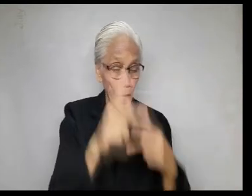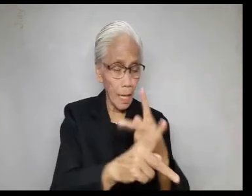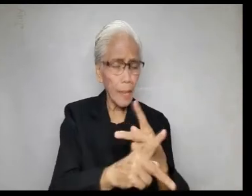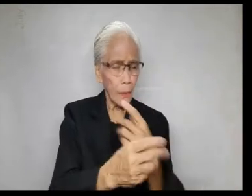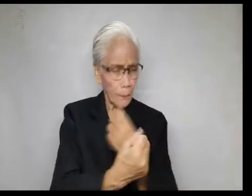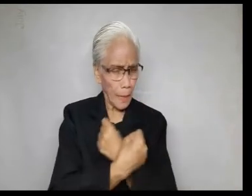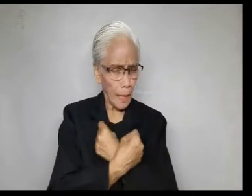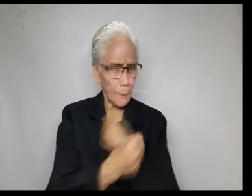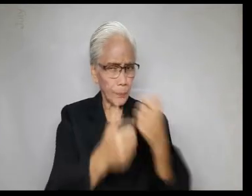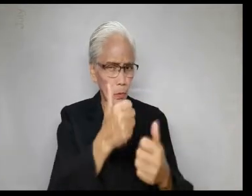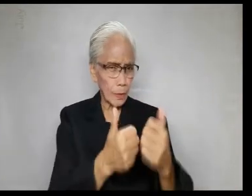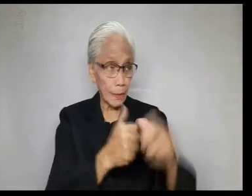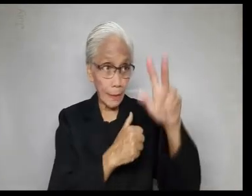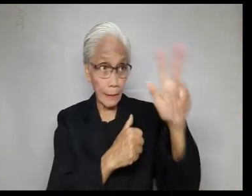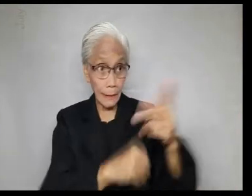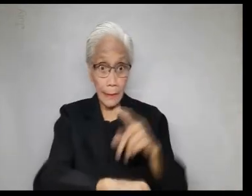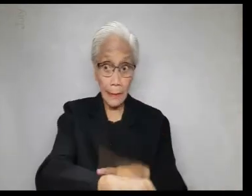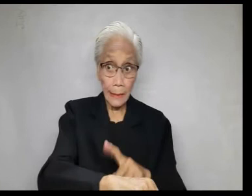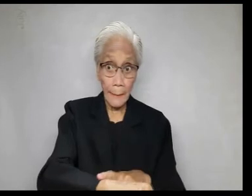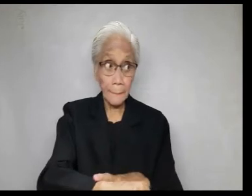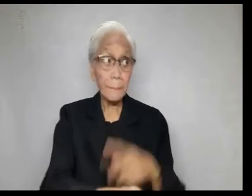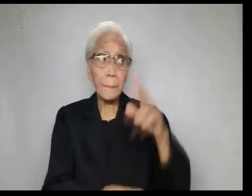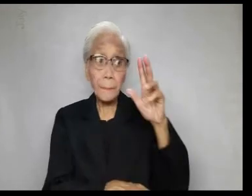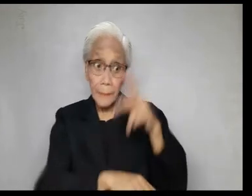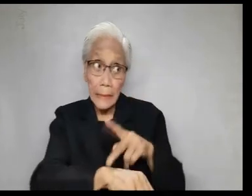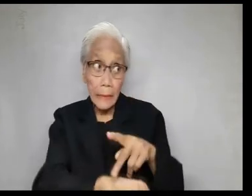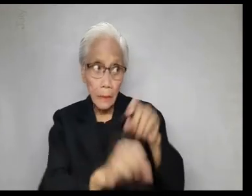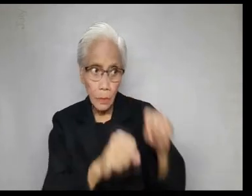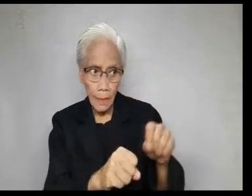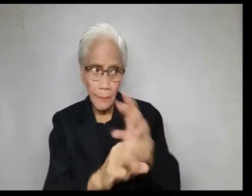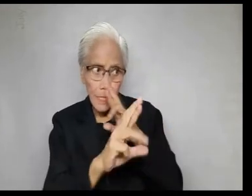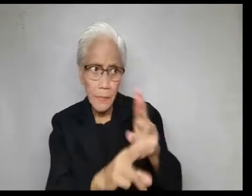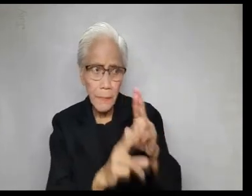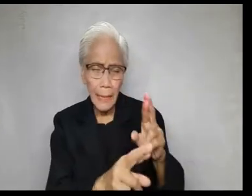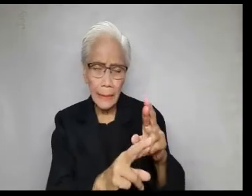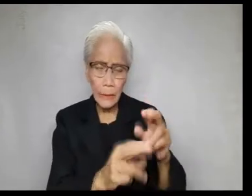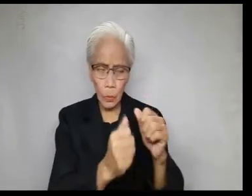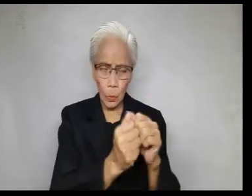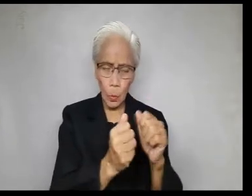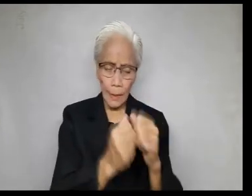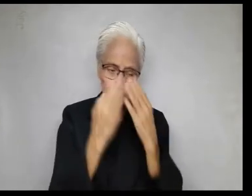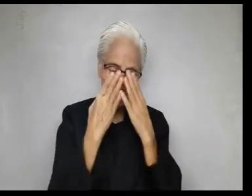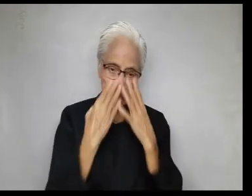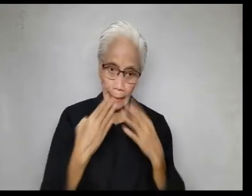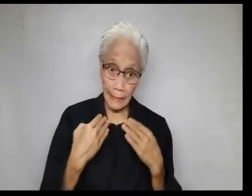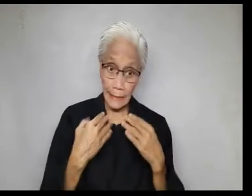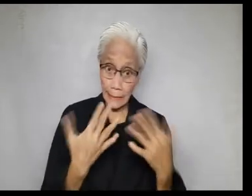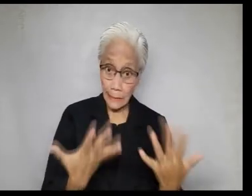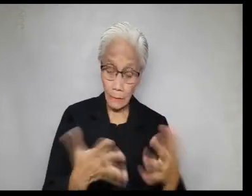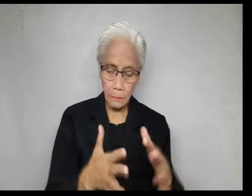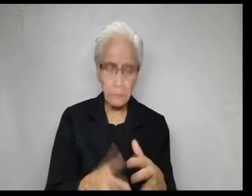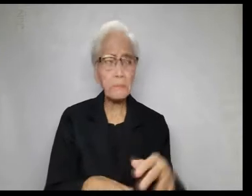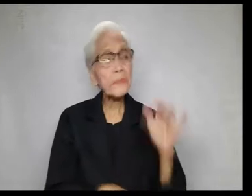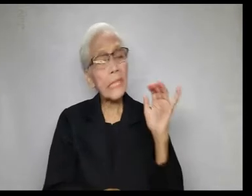2 kind of love?" To which, for the 3rd time, Peter could have responded only with sadness in